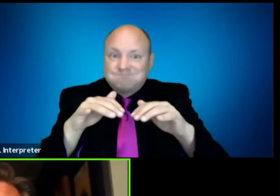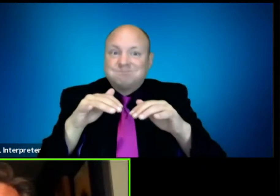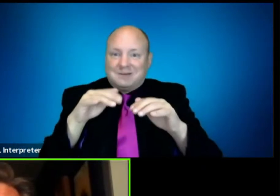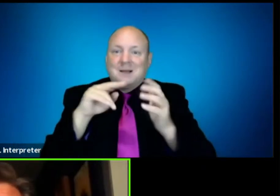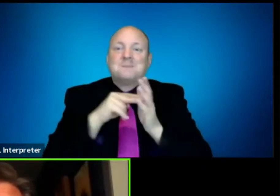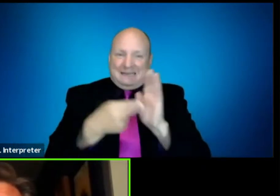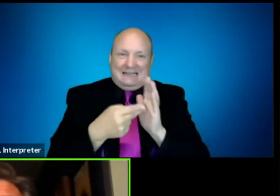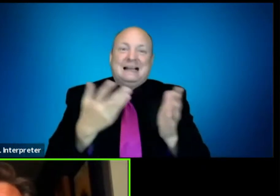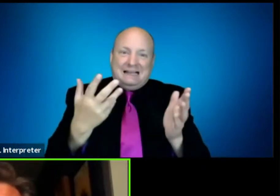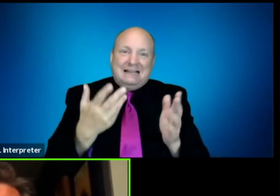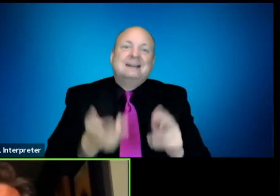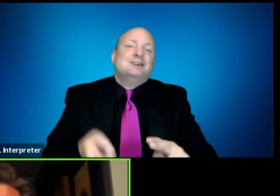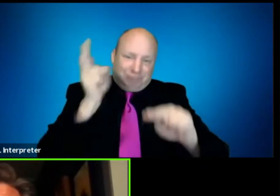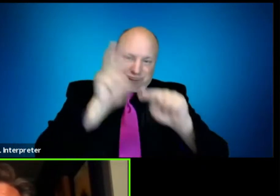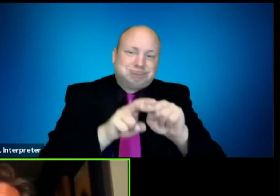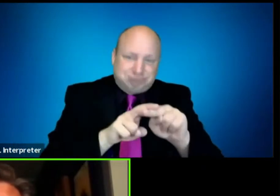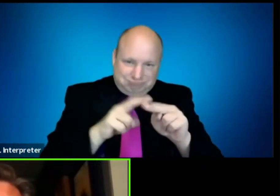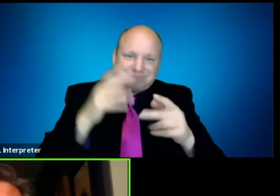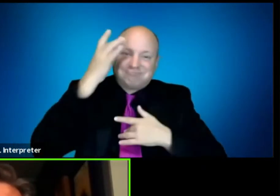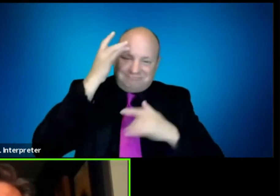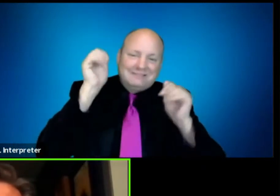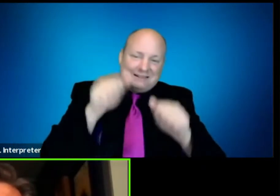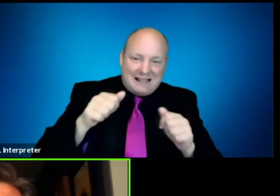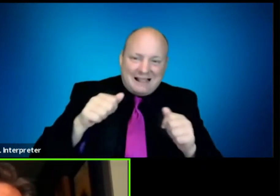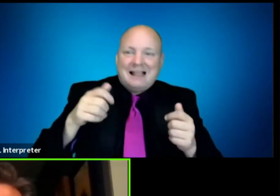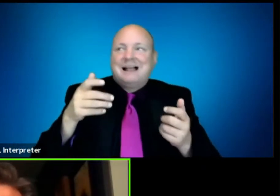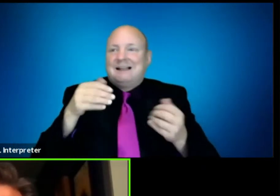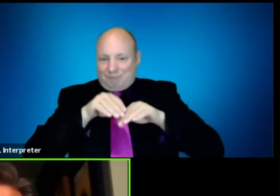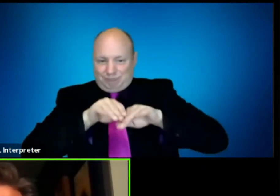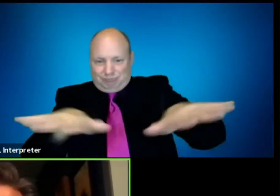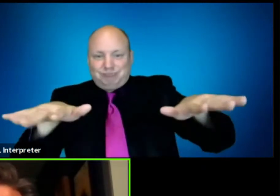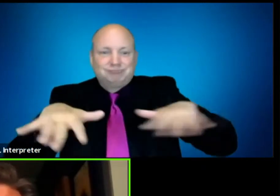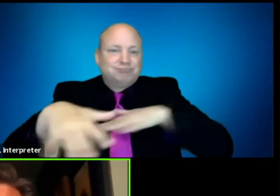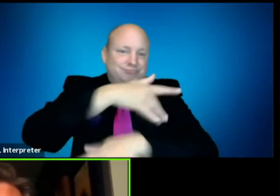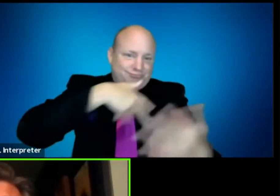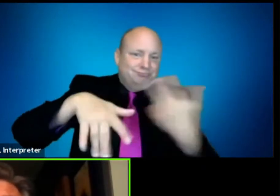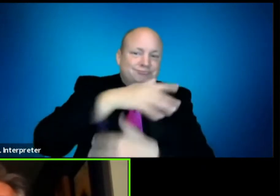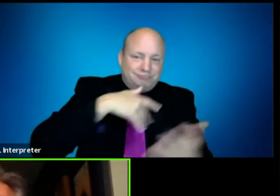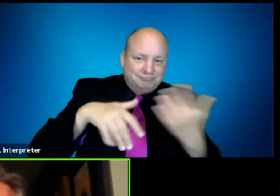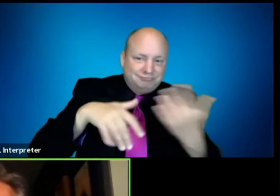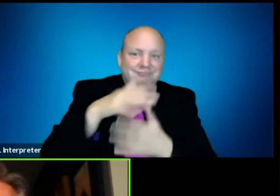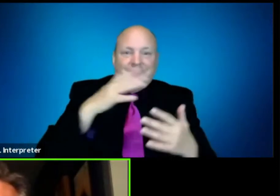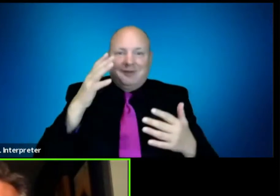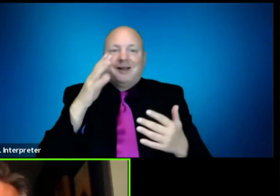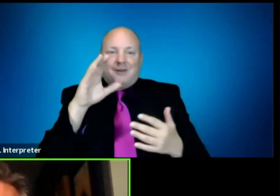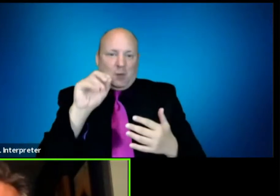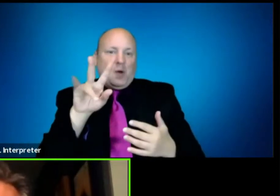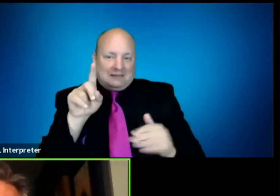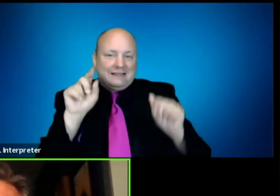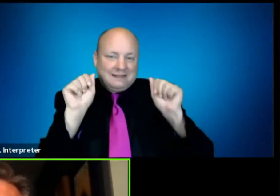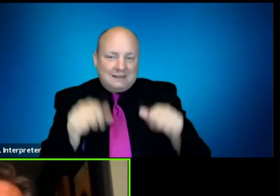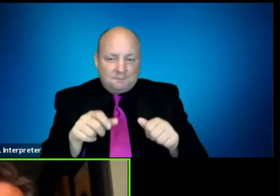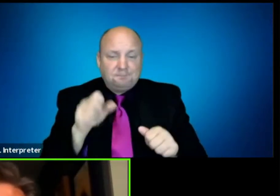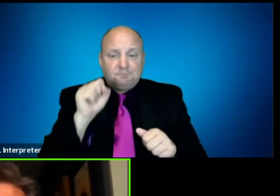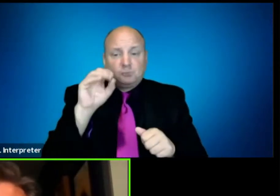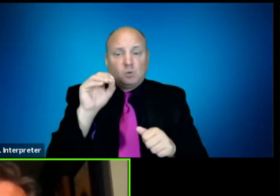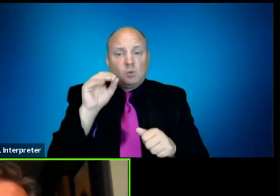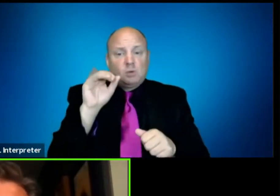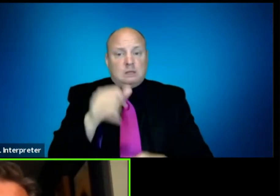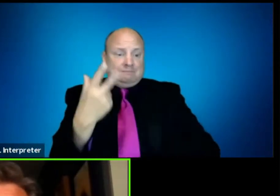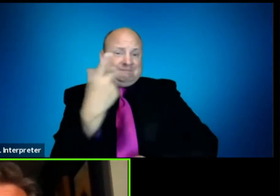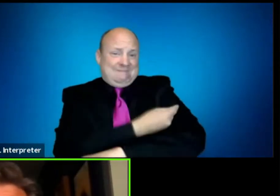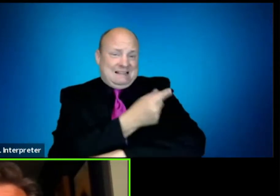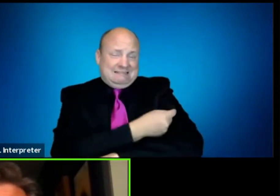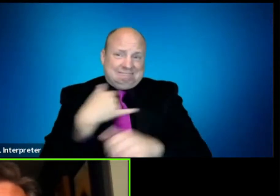That offers you and the people around you the best protection against this virus. Adding a mask on top of that when you're in